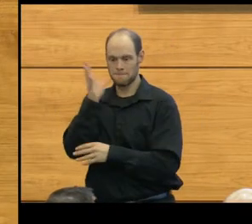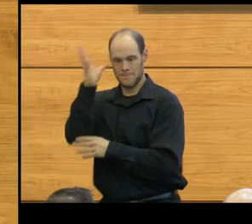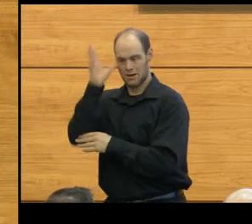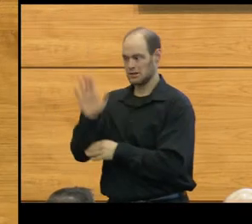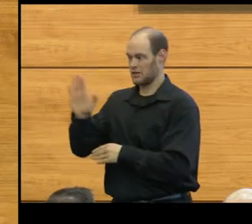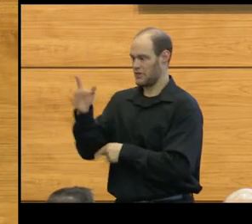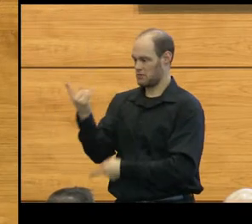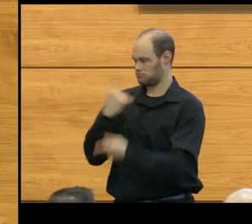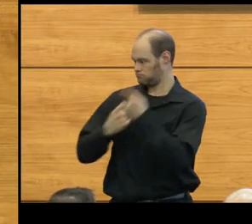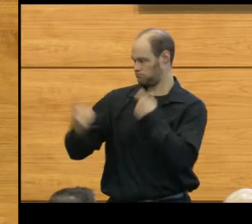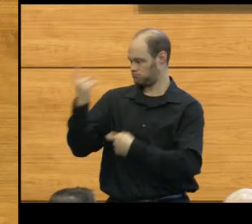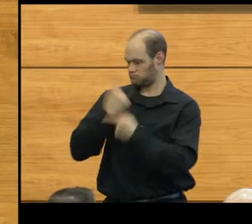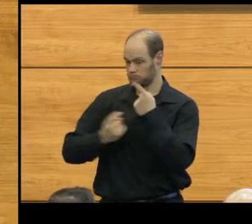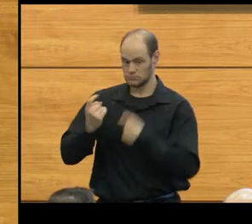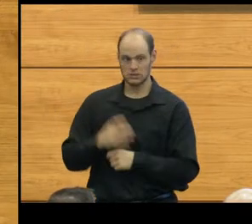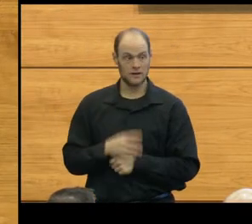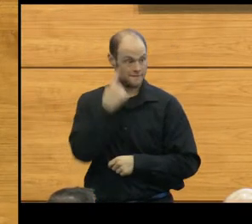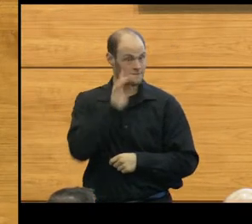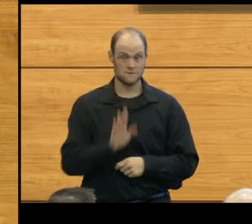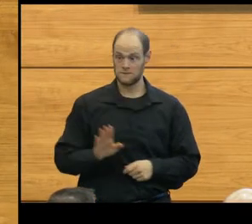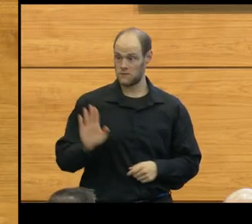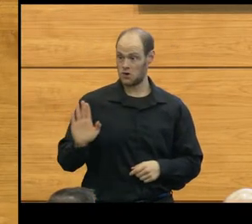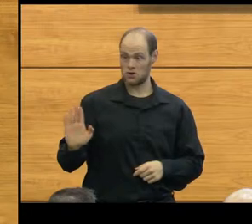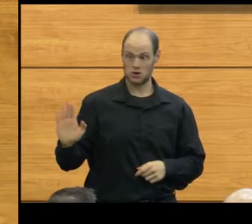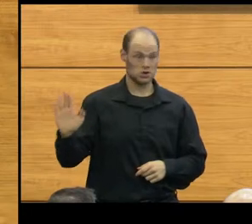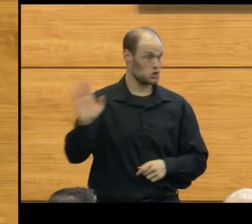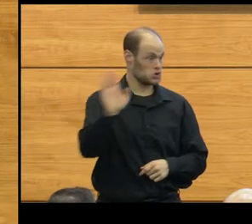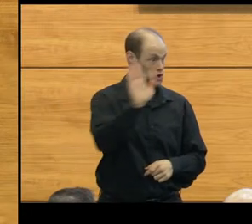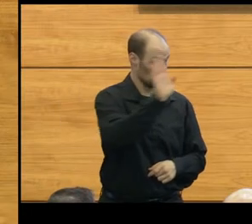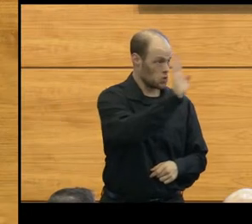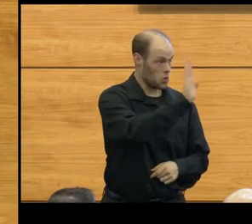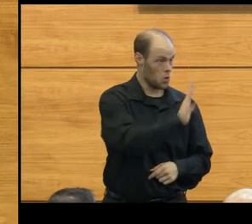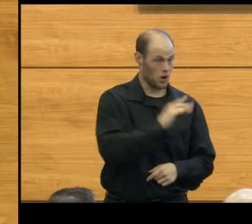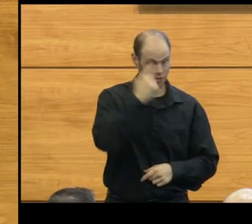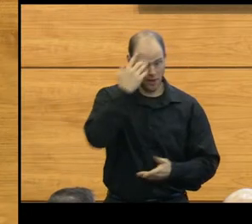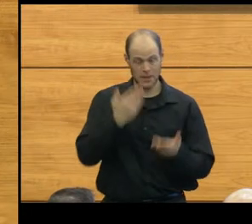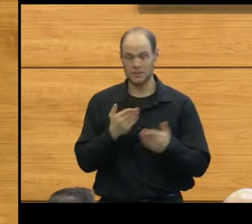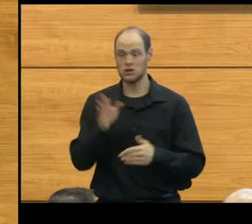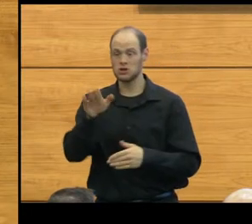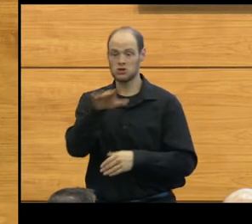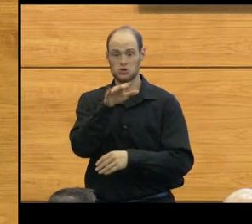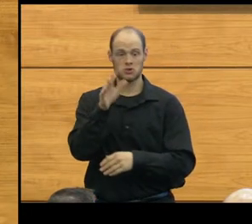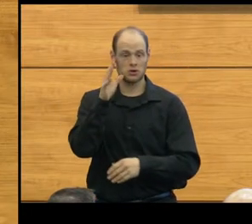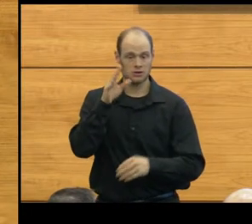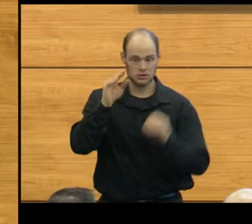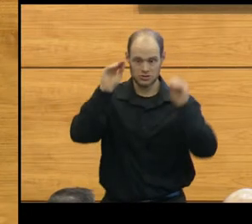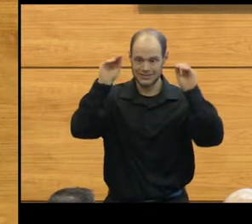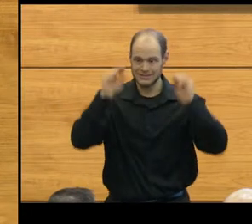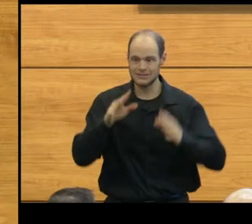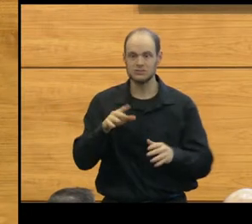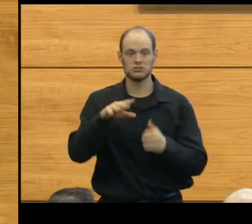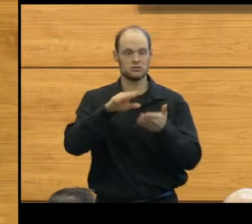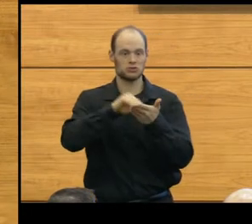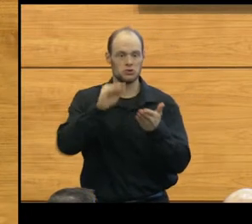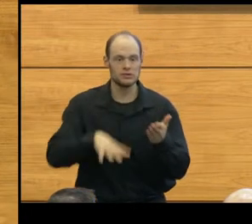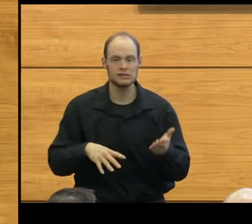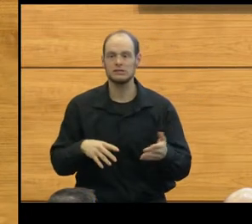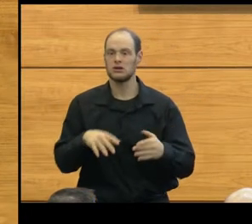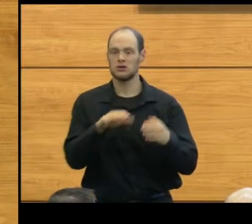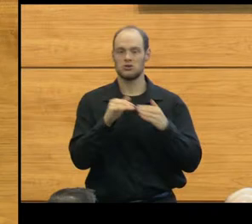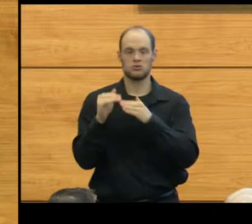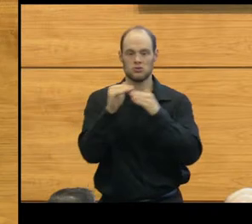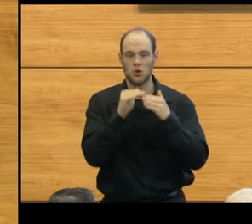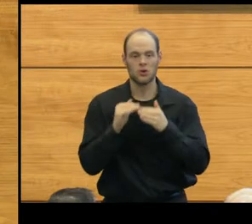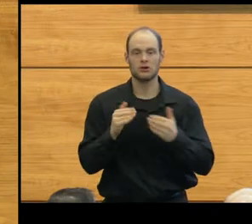what they've asked me. Perhaps for you, it's about your students or your colleagues. Each question that's asked by